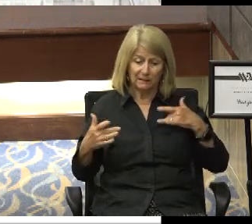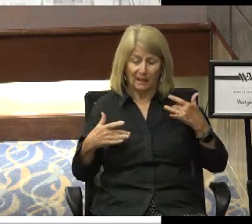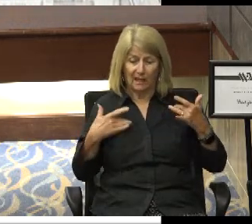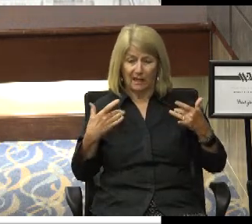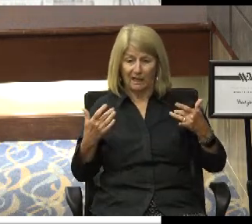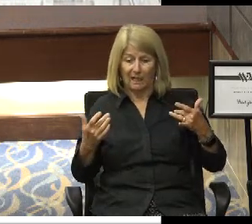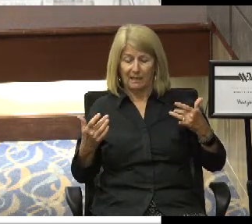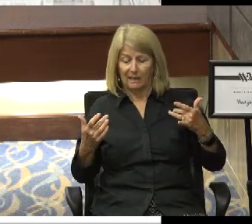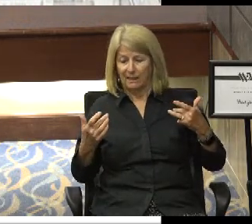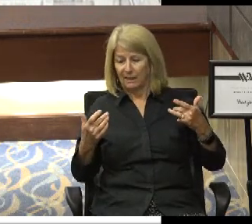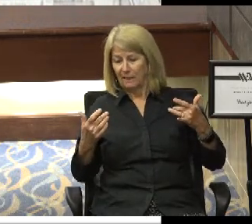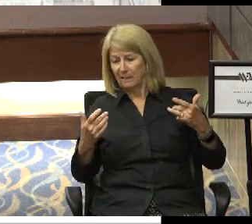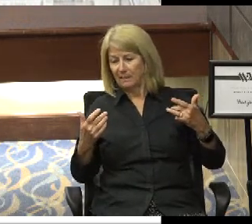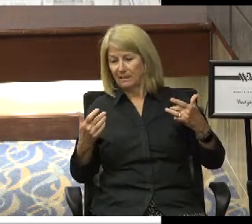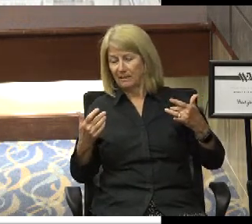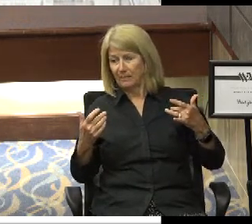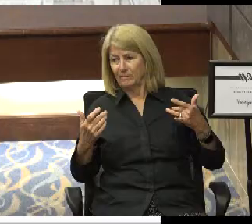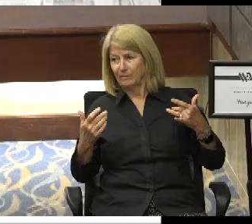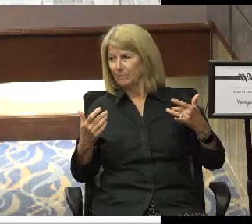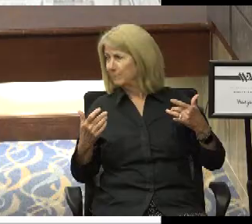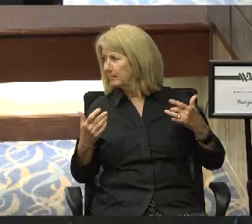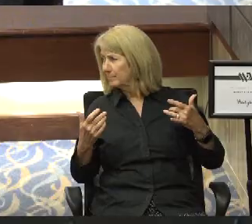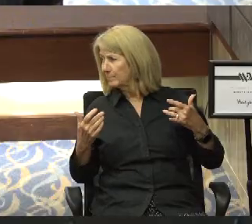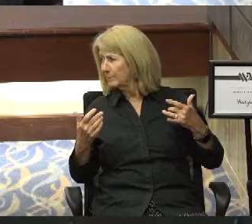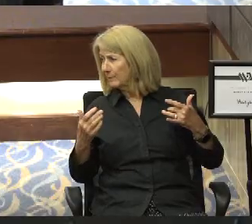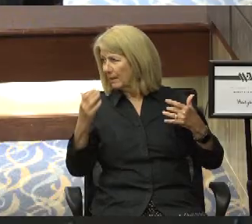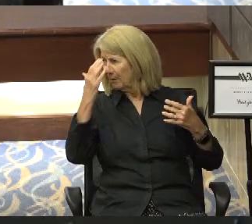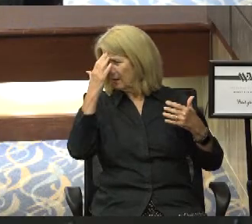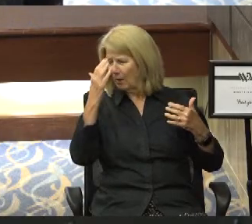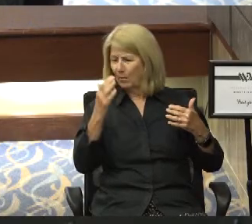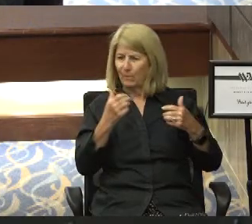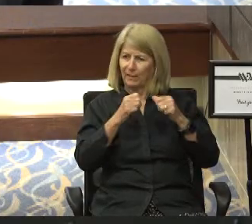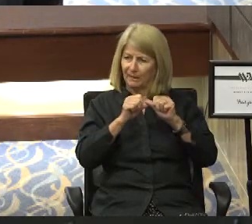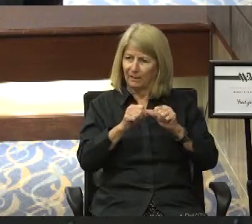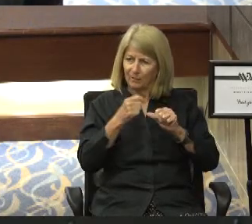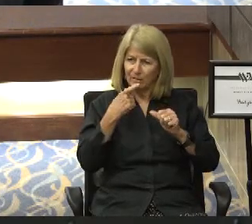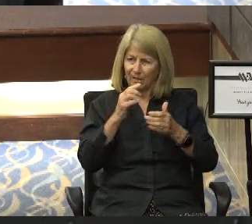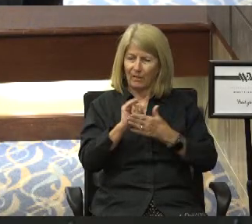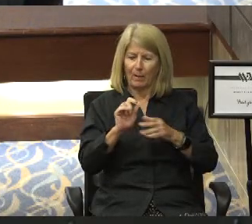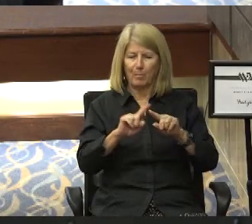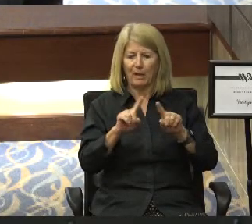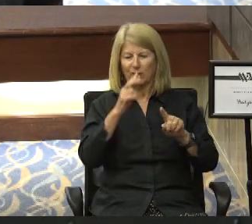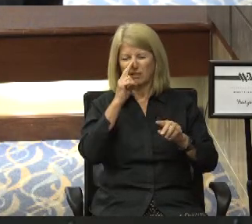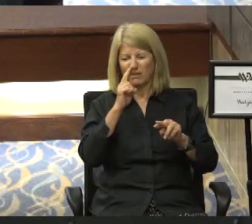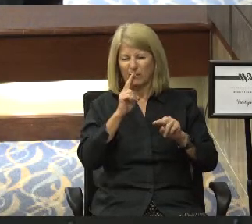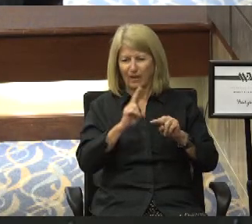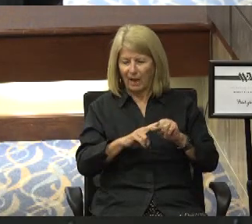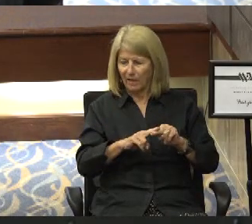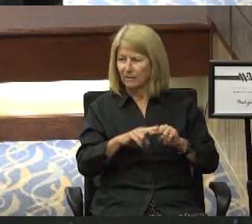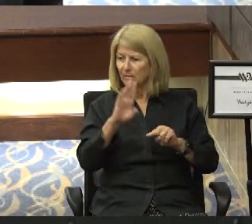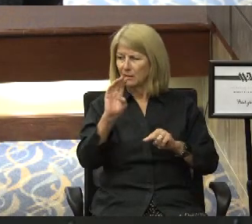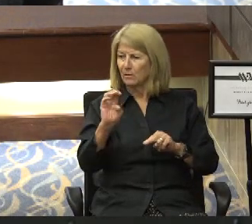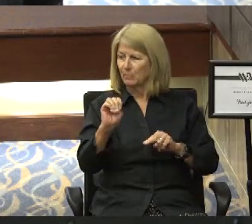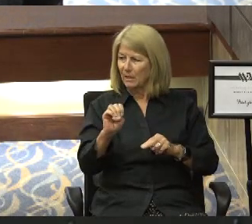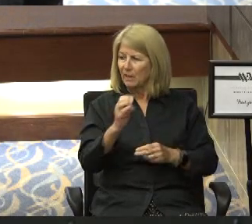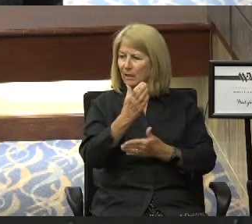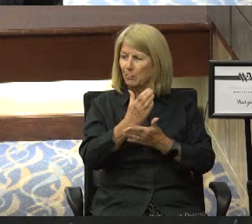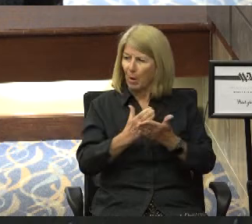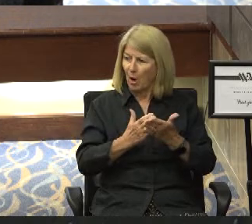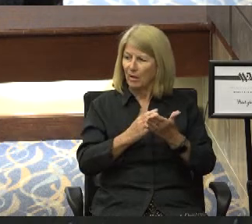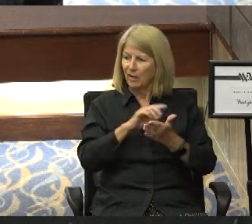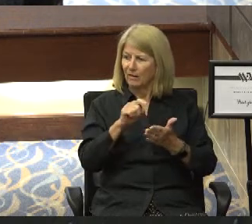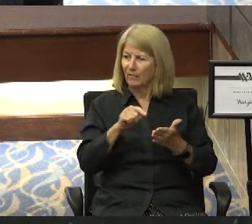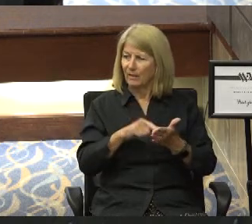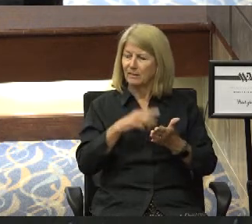You got me saying it all the time now, Bradley. But it's fun to be part of this, and seeing the commitment of everybody, Baylor,